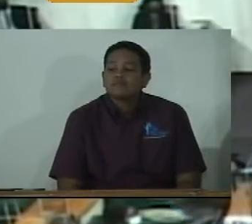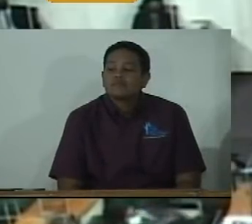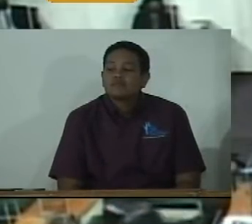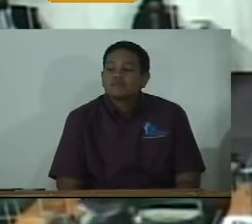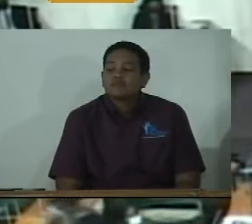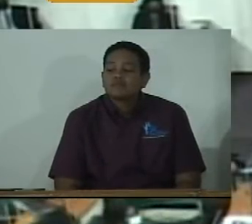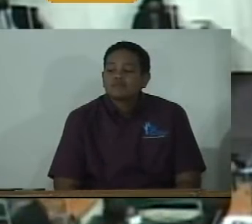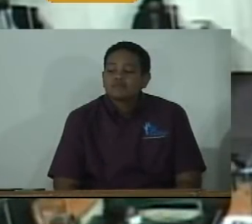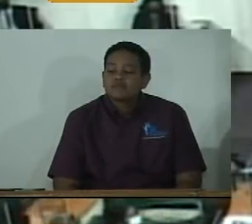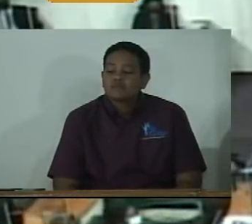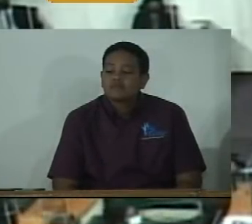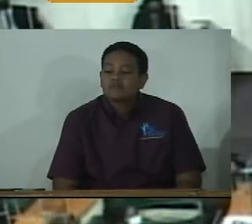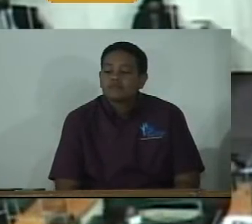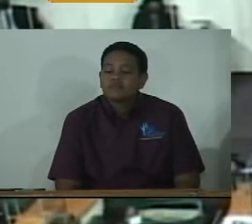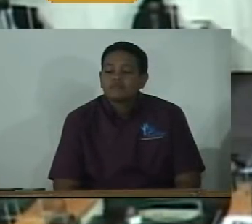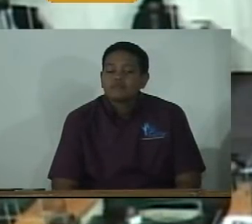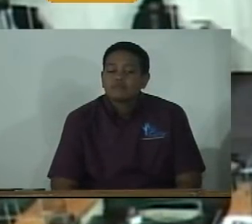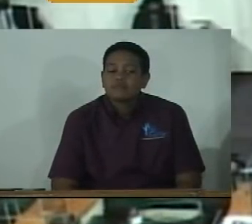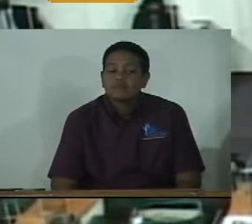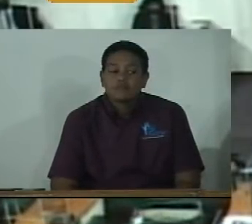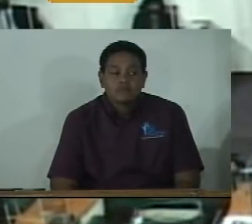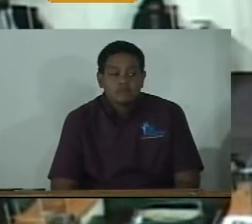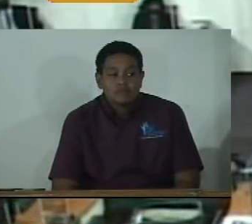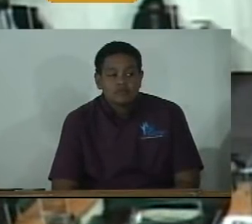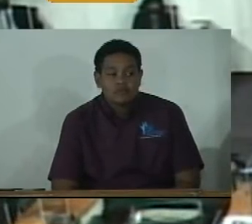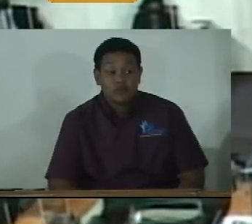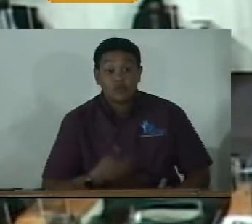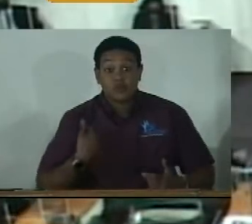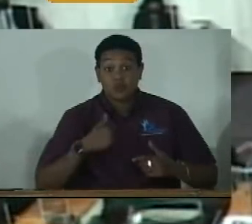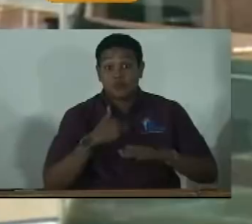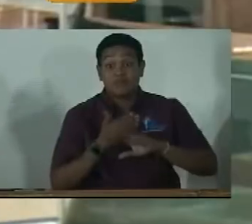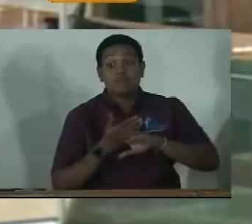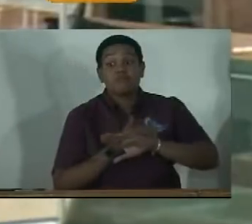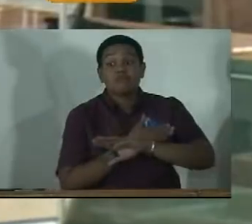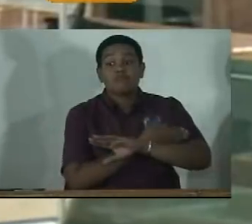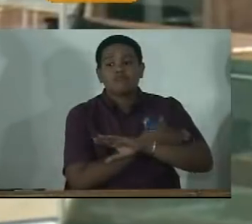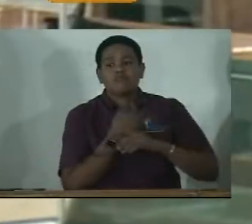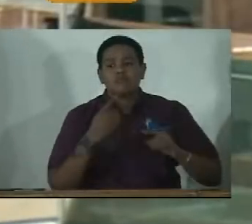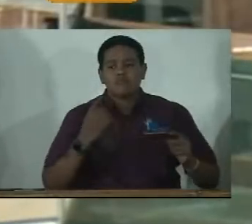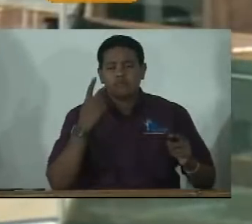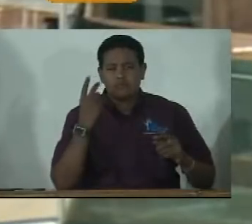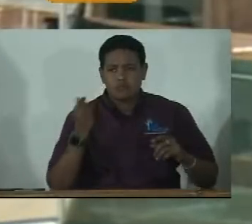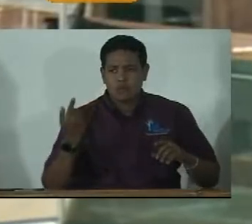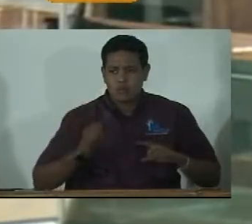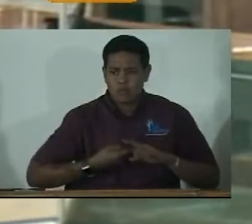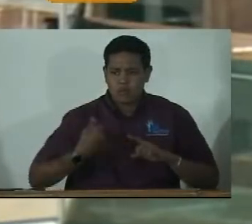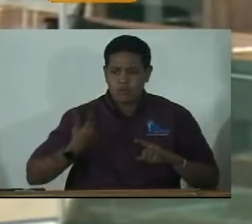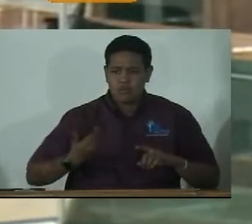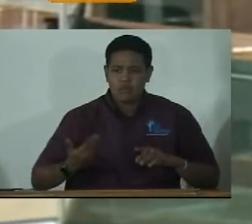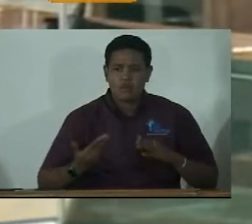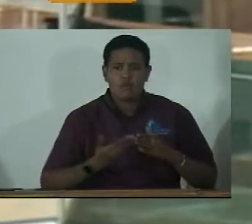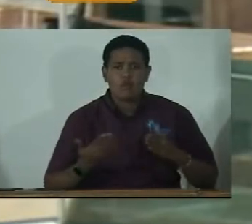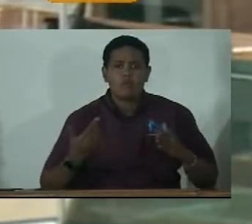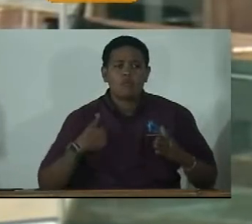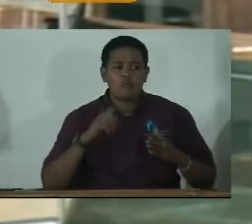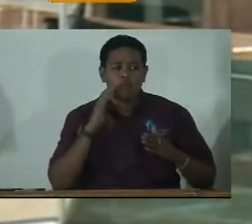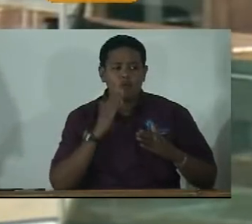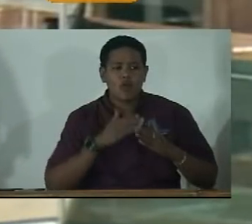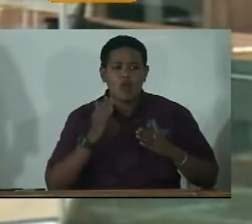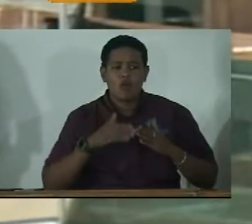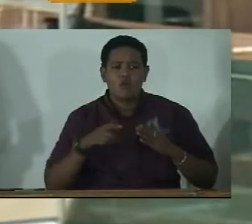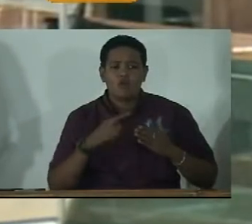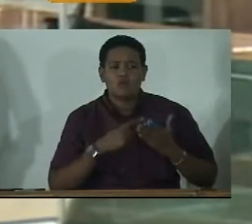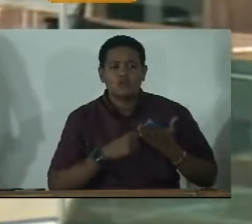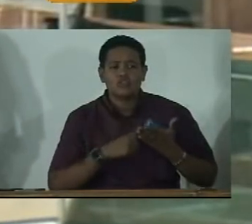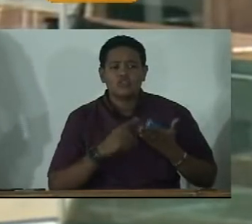That we have made some progress, and I sincerely hope within the coming months that we'll be able to conclude those discussions and to